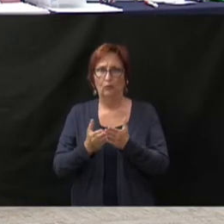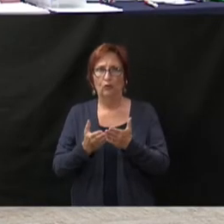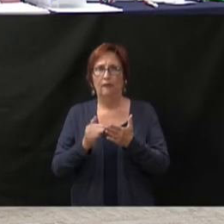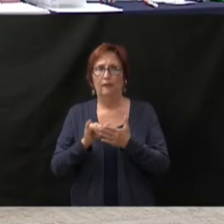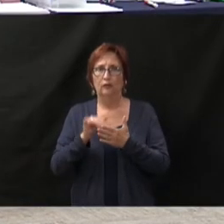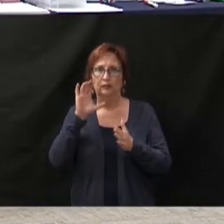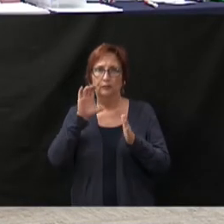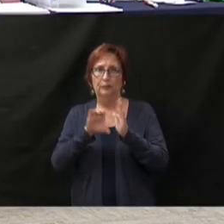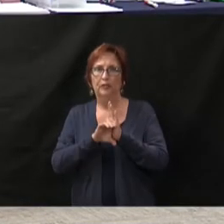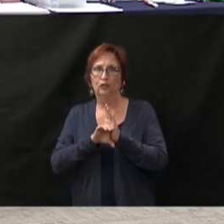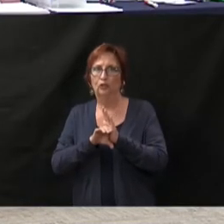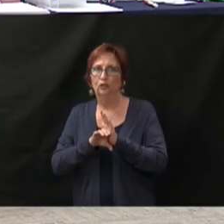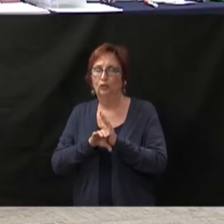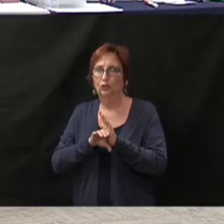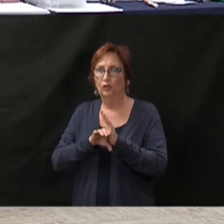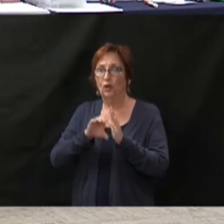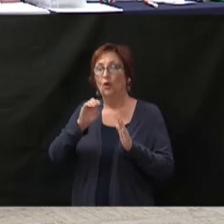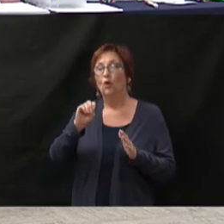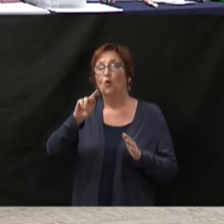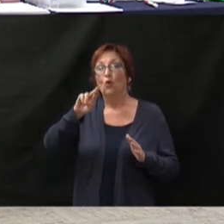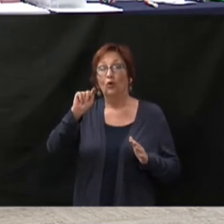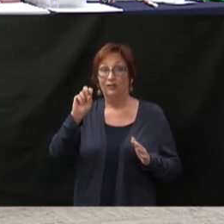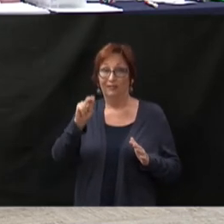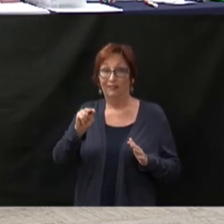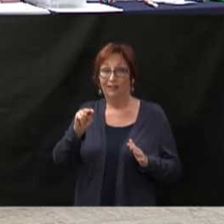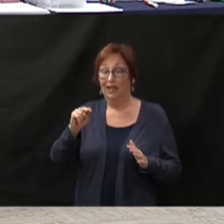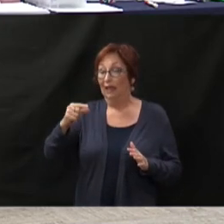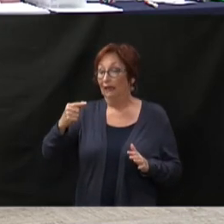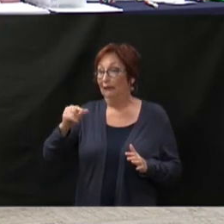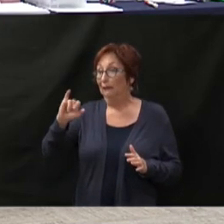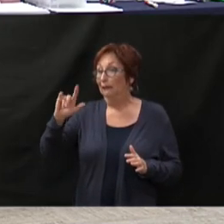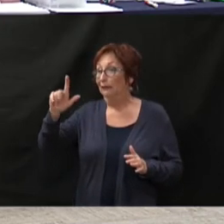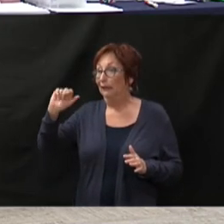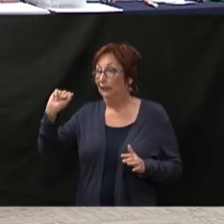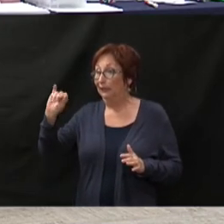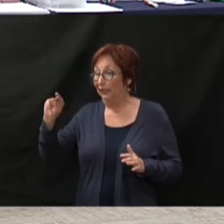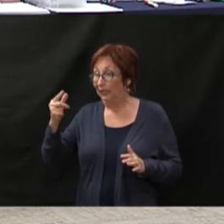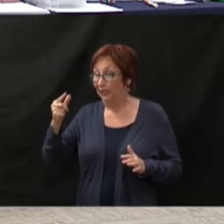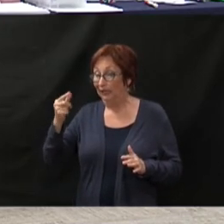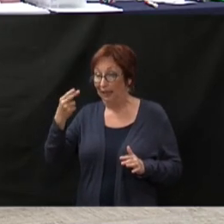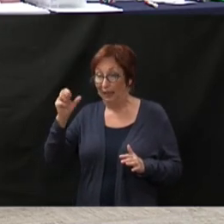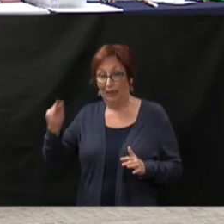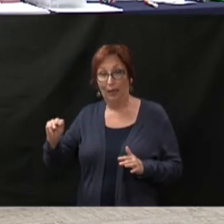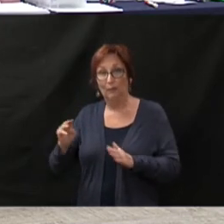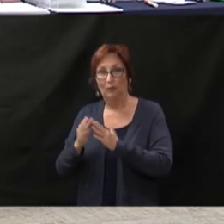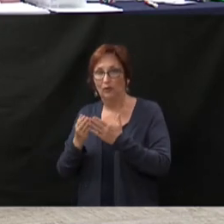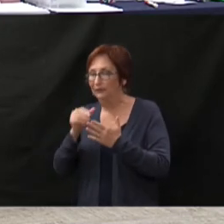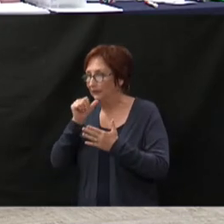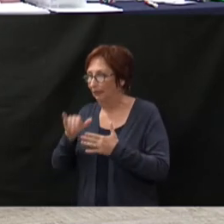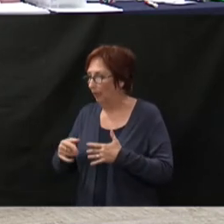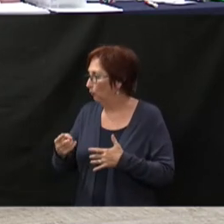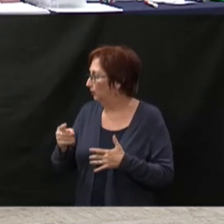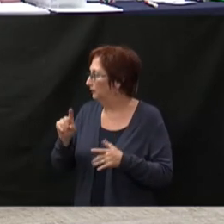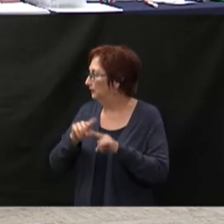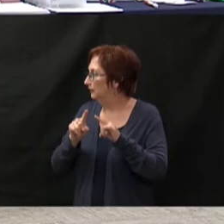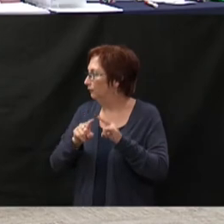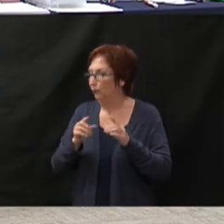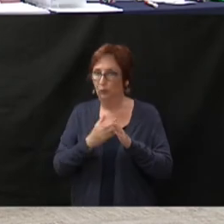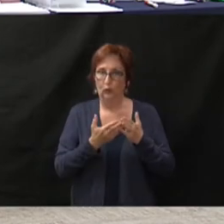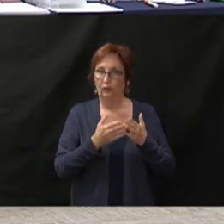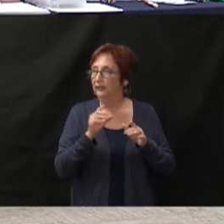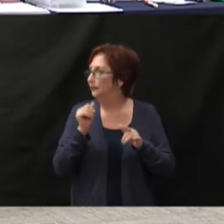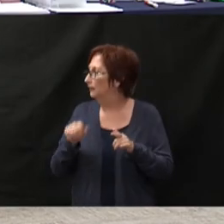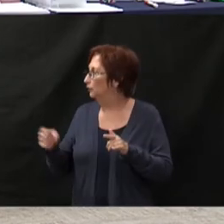the Orton Gillingham book, which is not that one. It's this one with